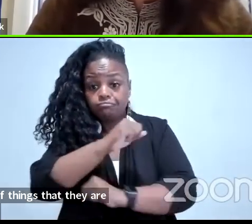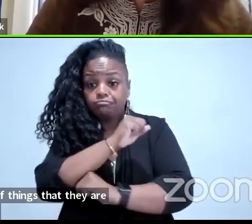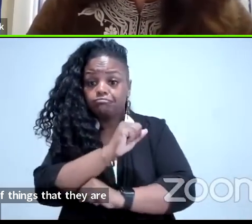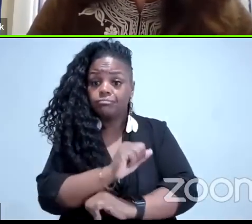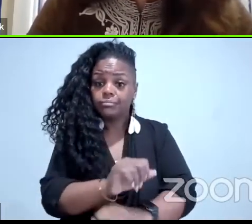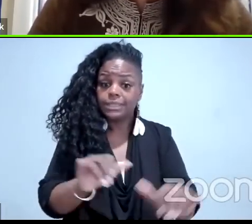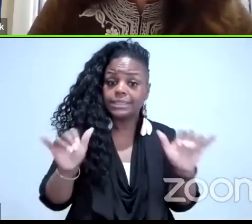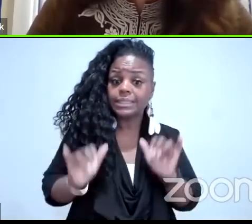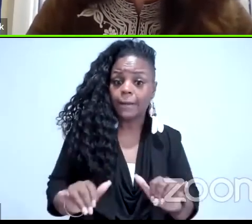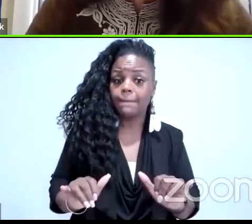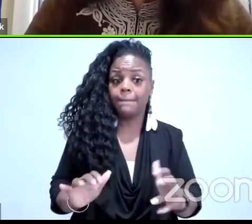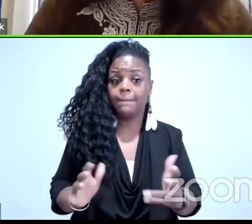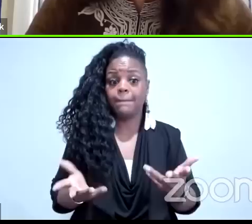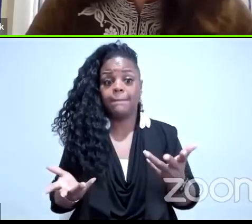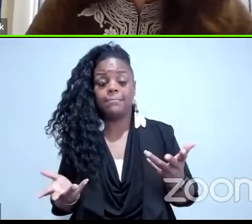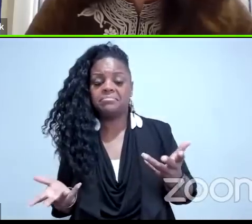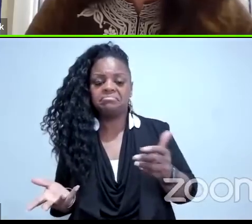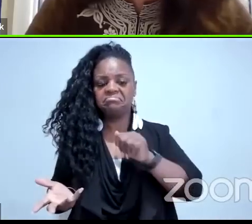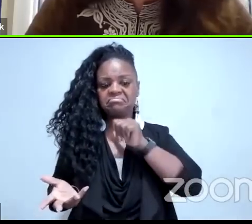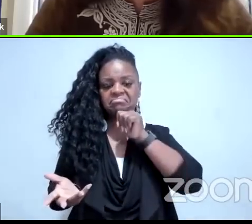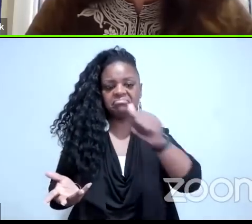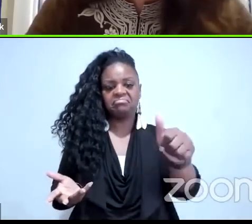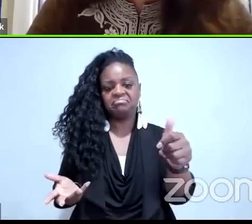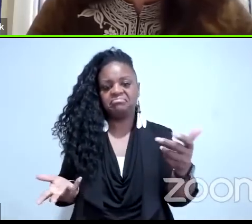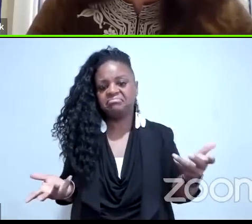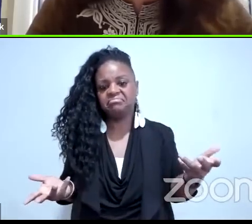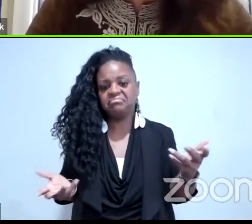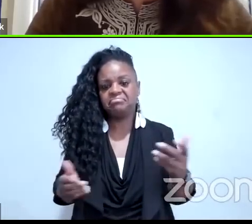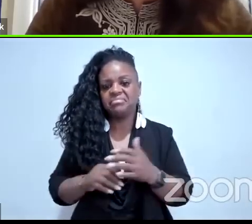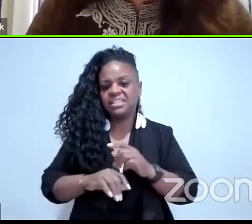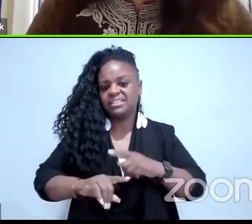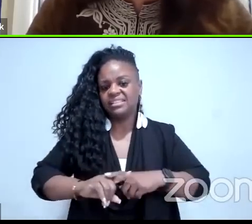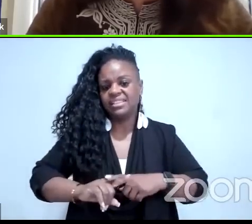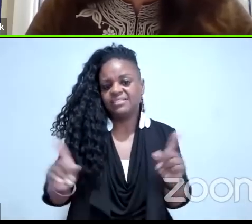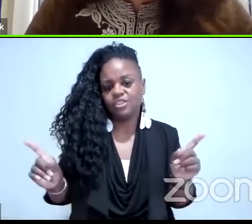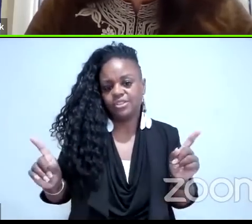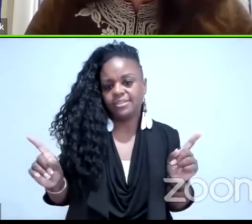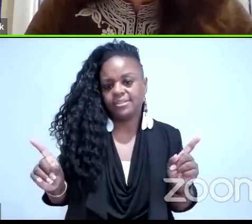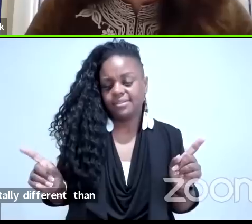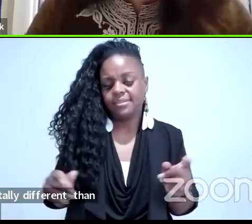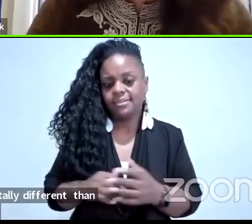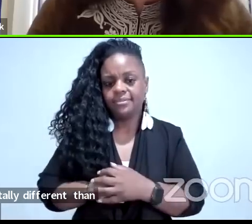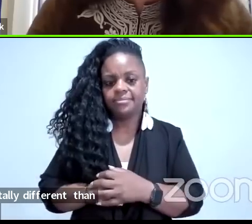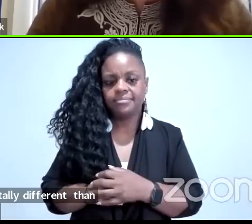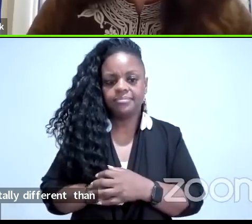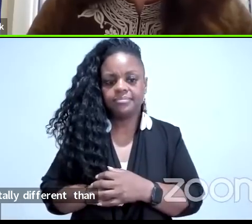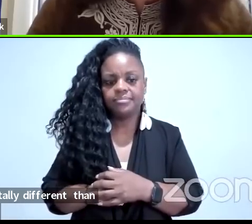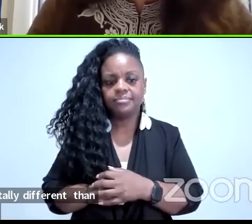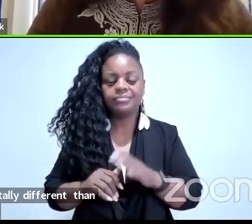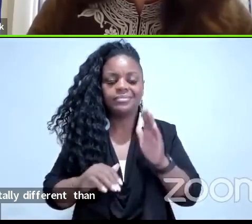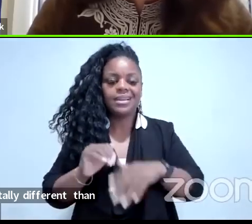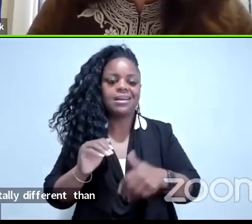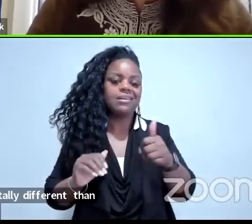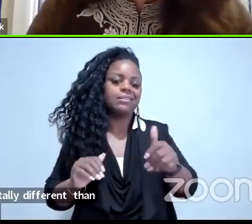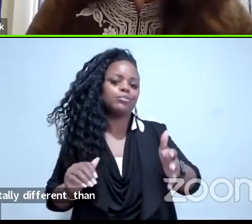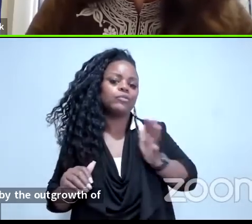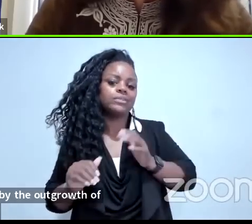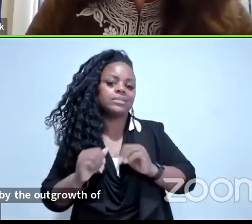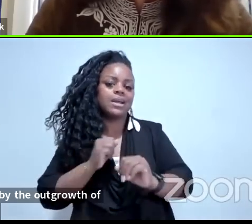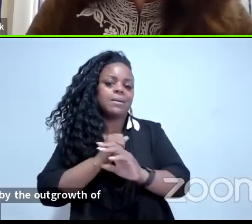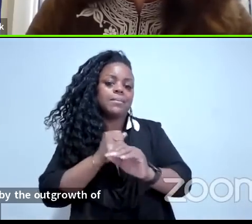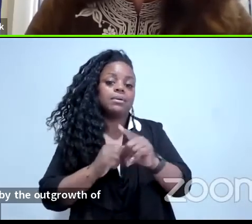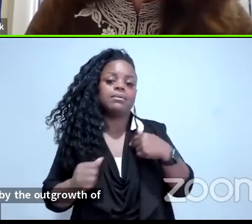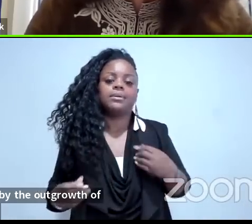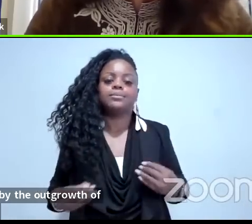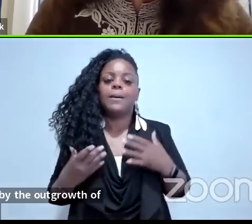I'm inspired by Workers United as the outgrowth of the old garment workers unions. And, you